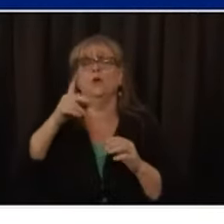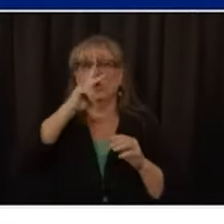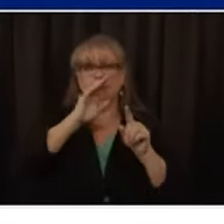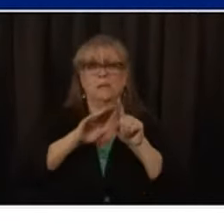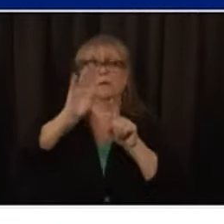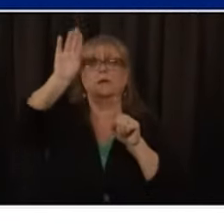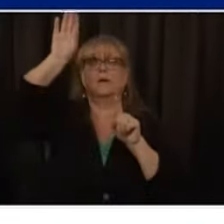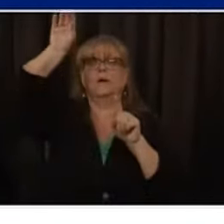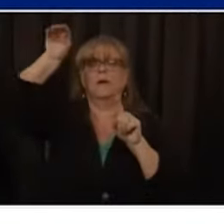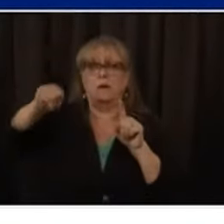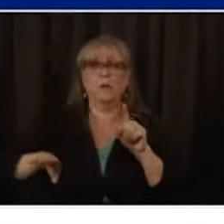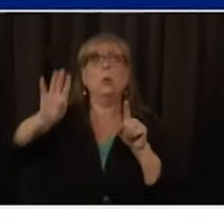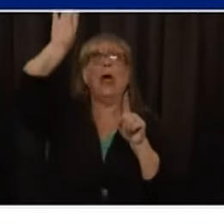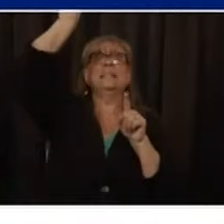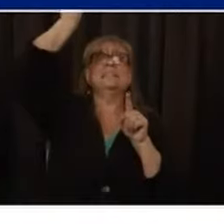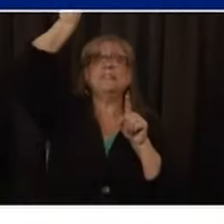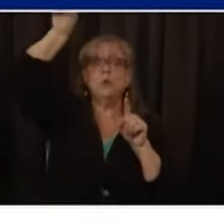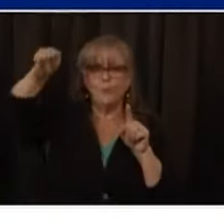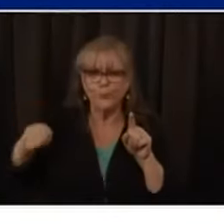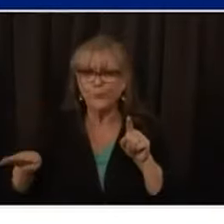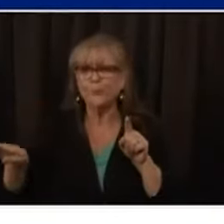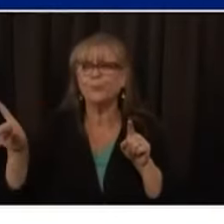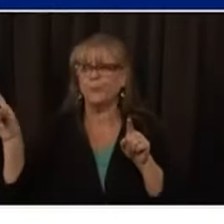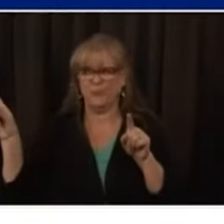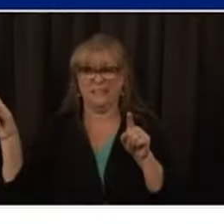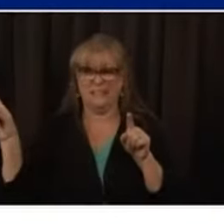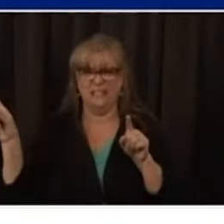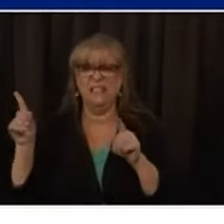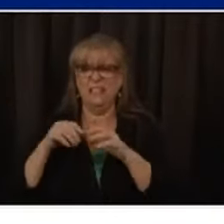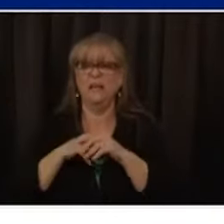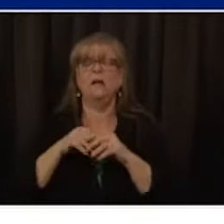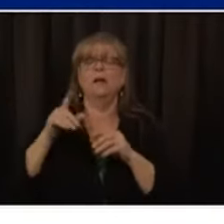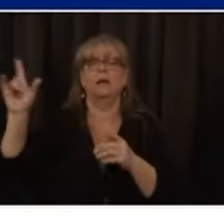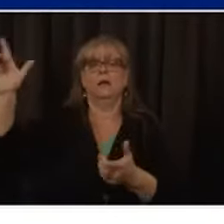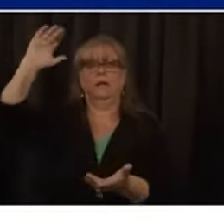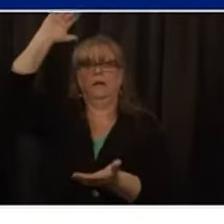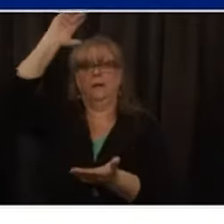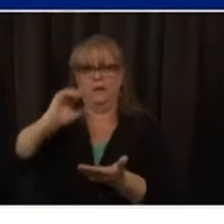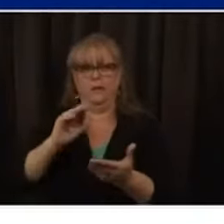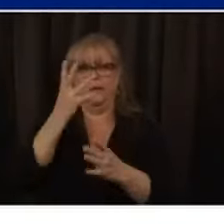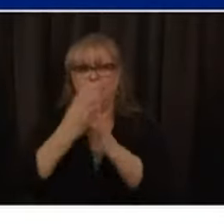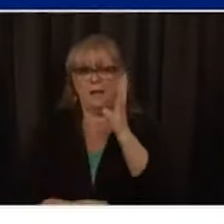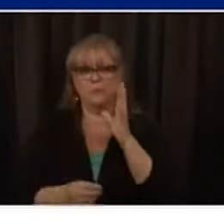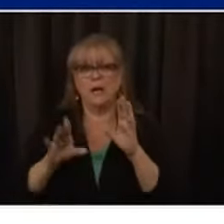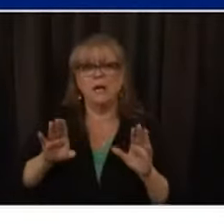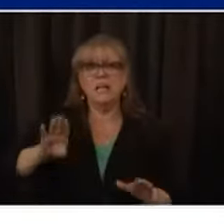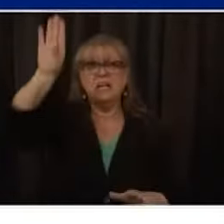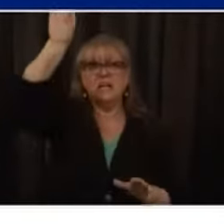what a reduction we've seen in number of deaths among Coloradans.